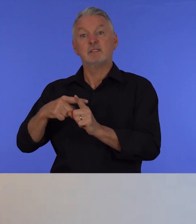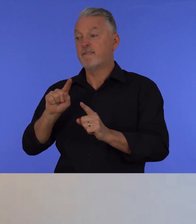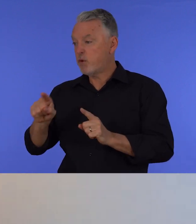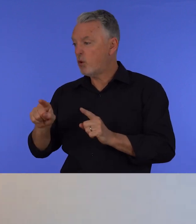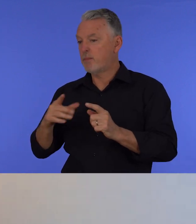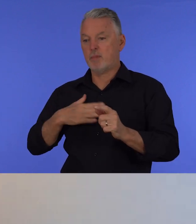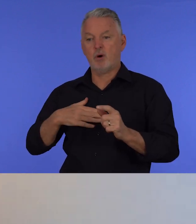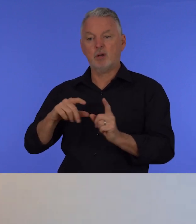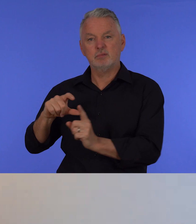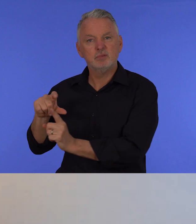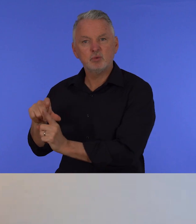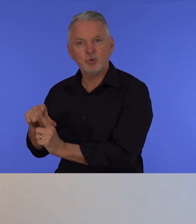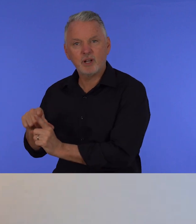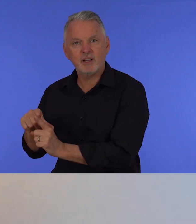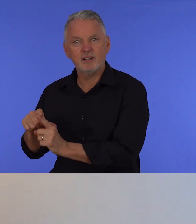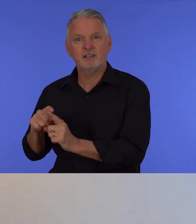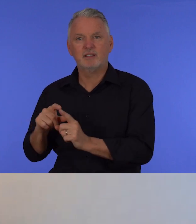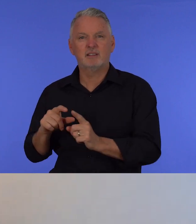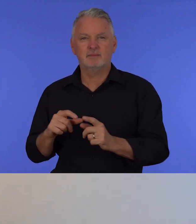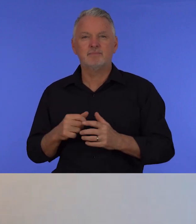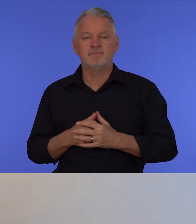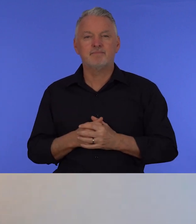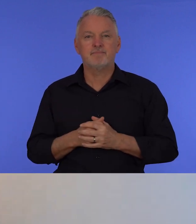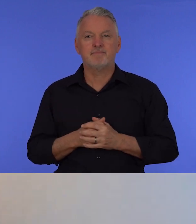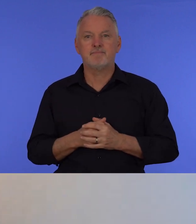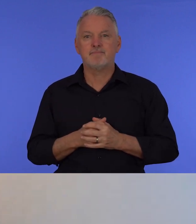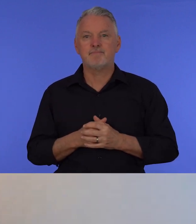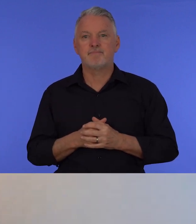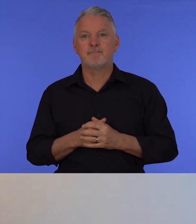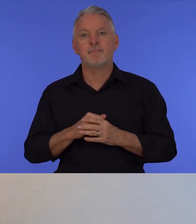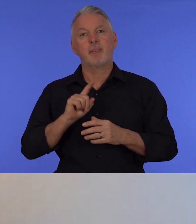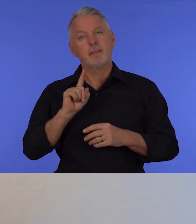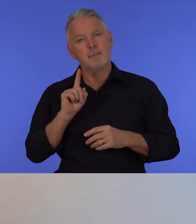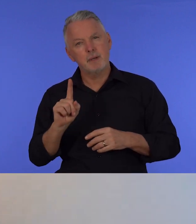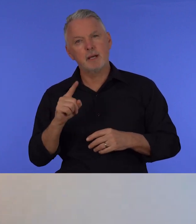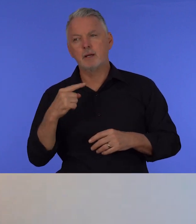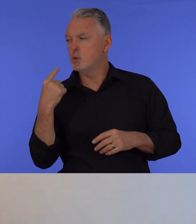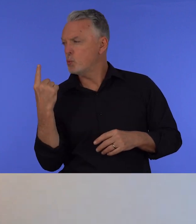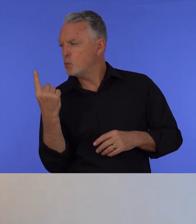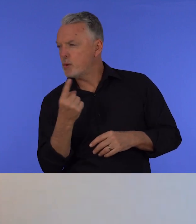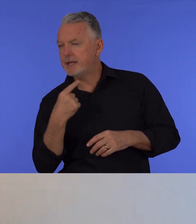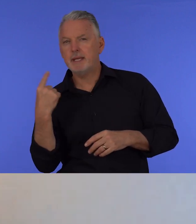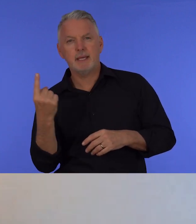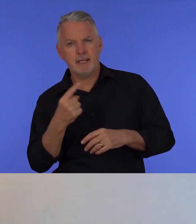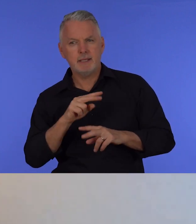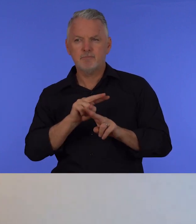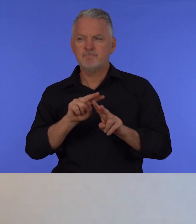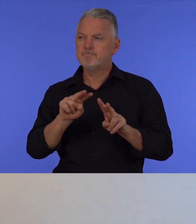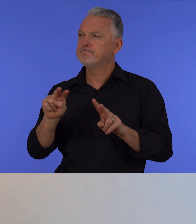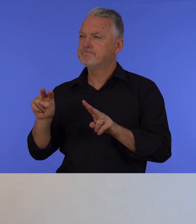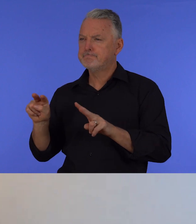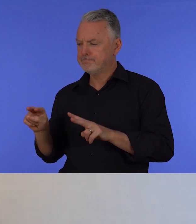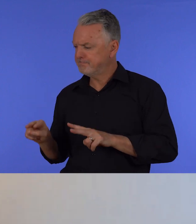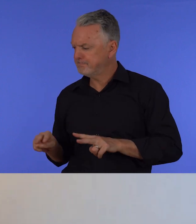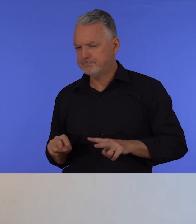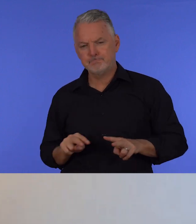me as an adult, but also for my for Aubrey and for my kids. But what we've noticed just